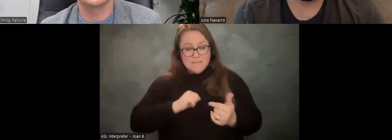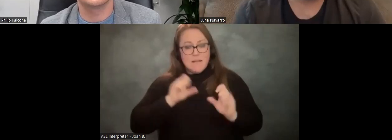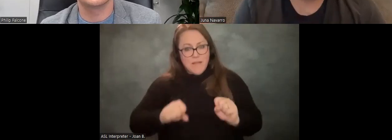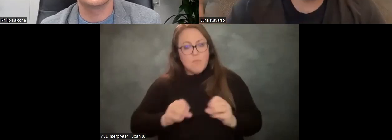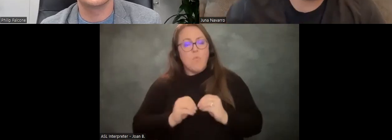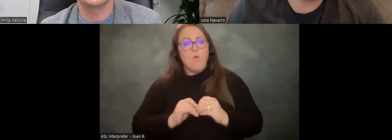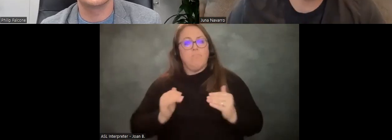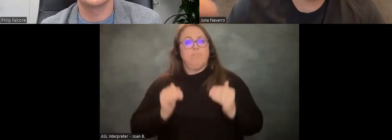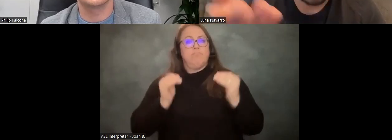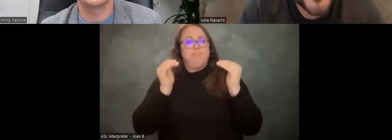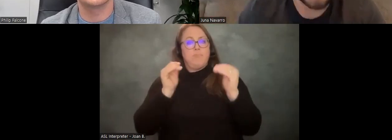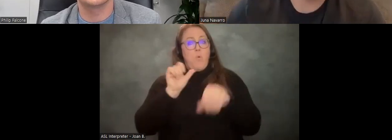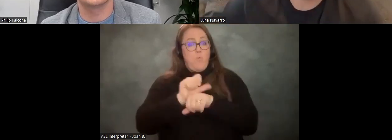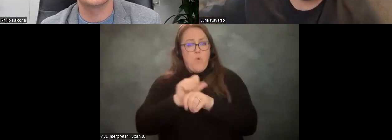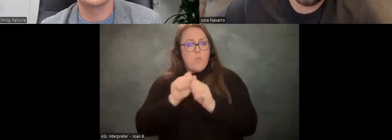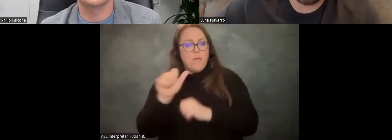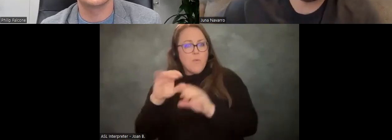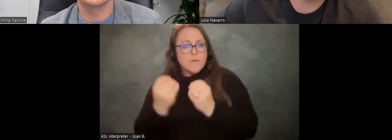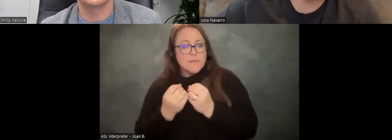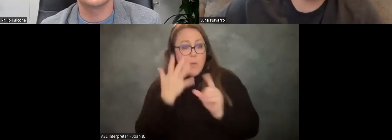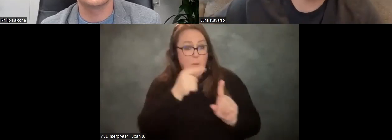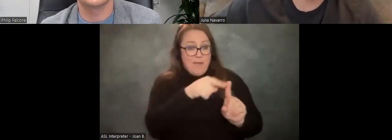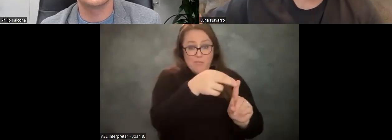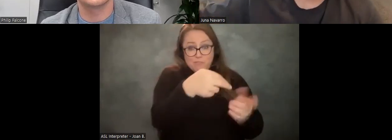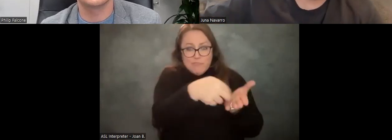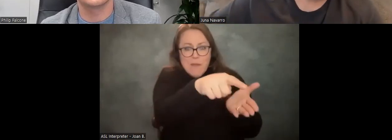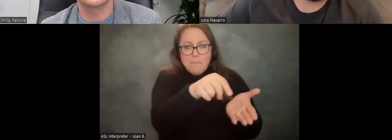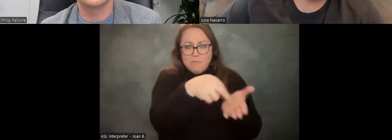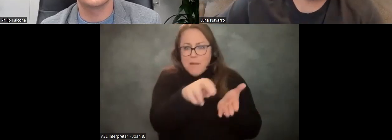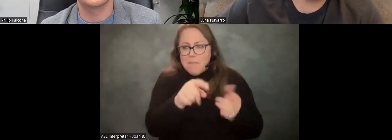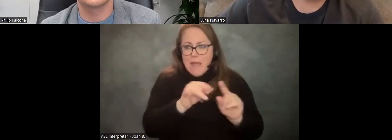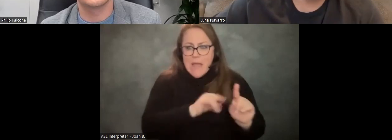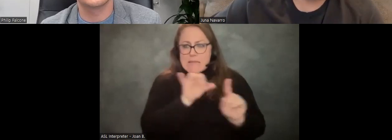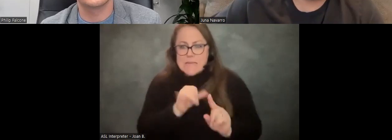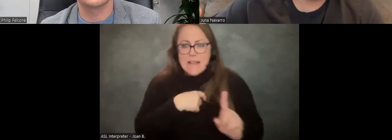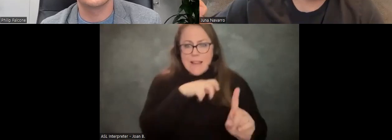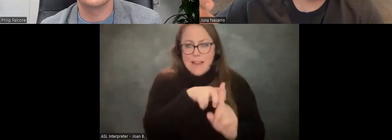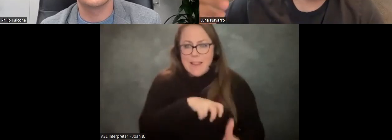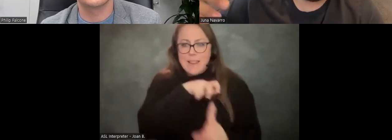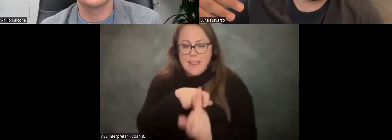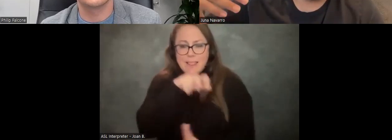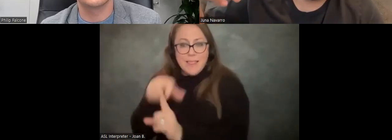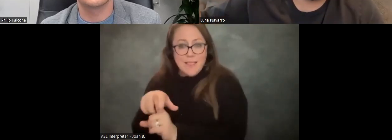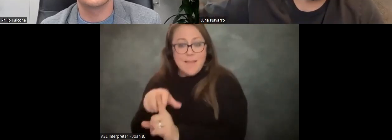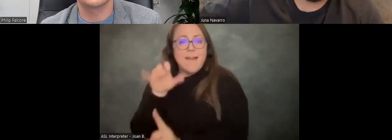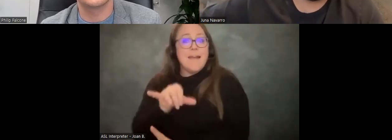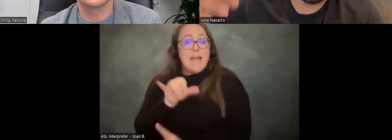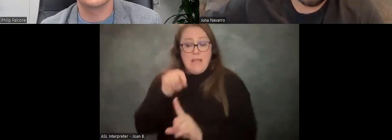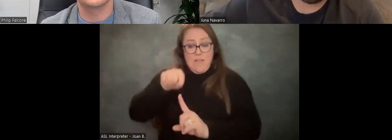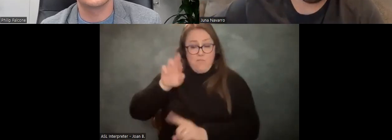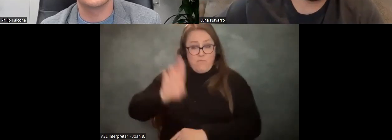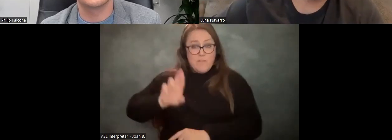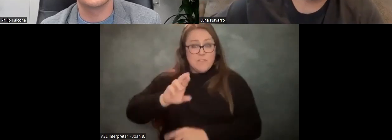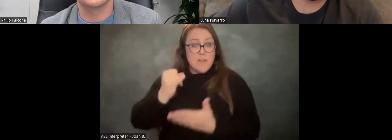into working with other organizations. So then I was recommended to Riverside Art Museum, and Riverside Art Museum now helps fund a lot